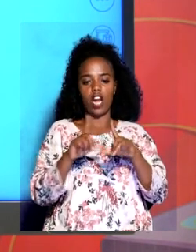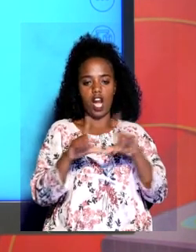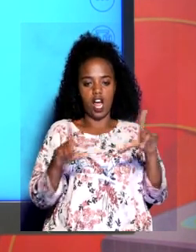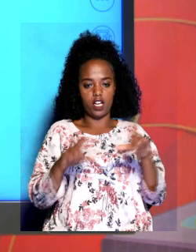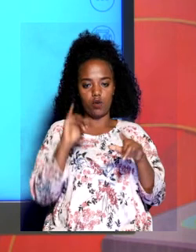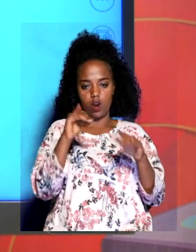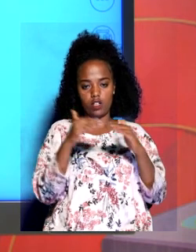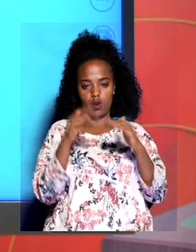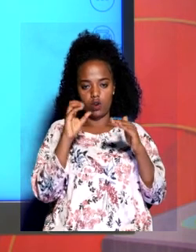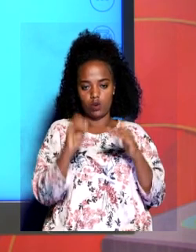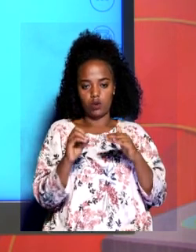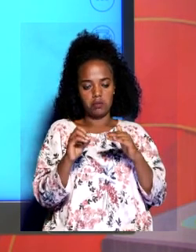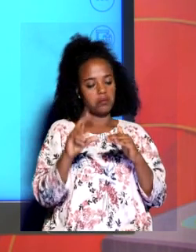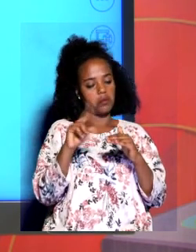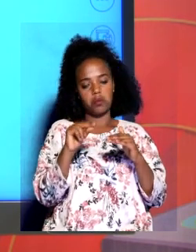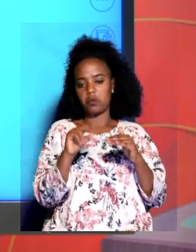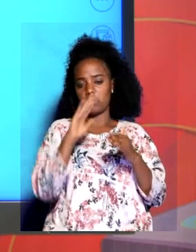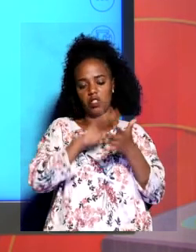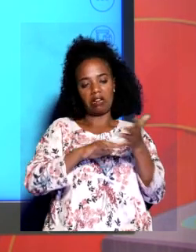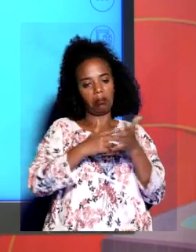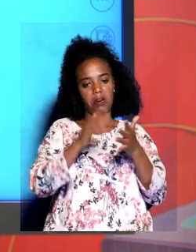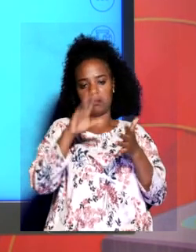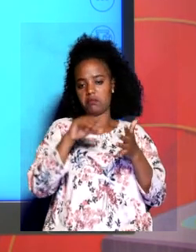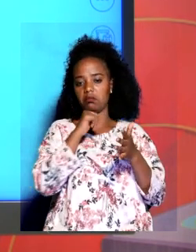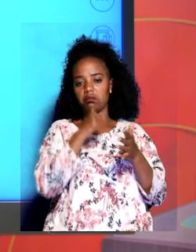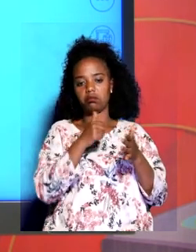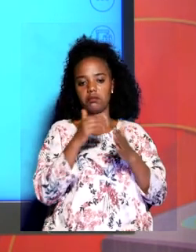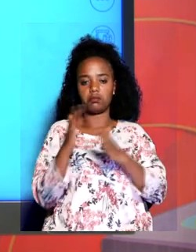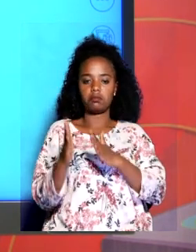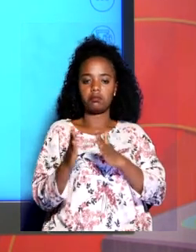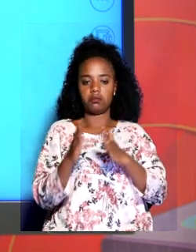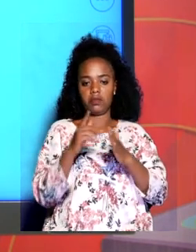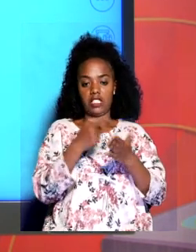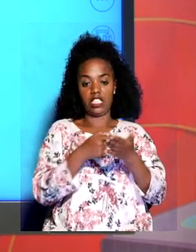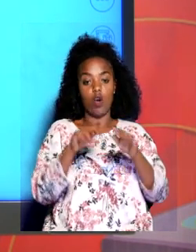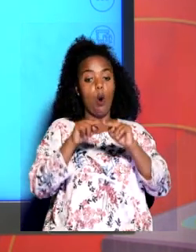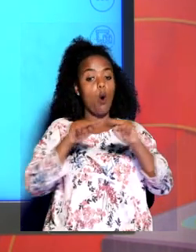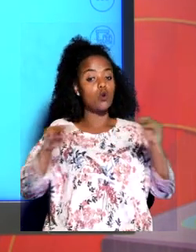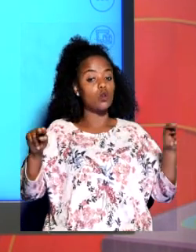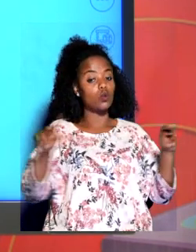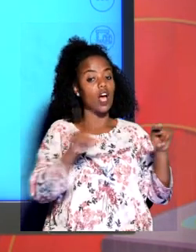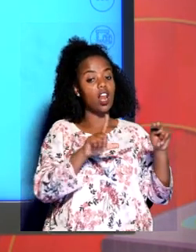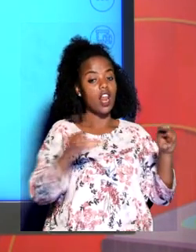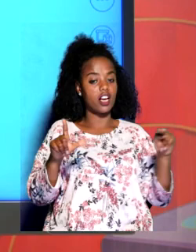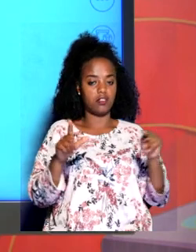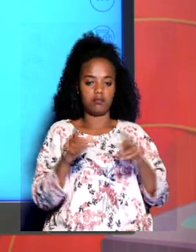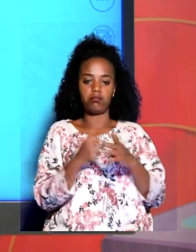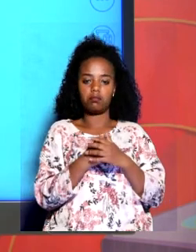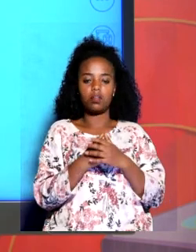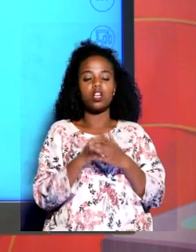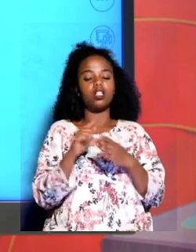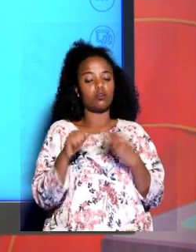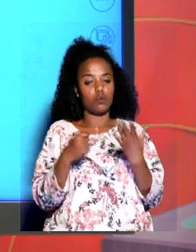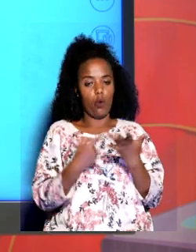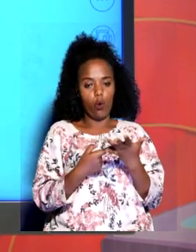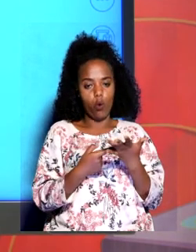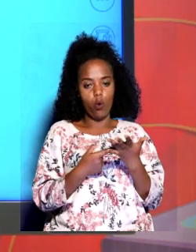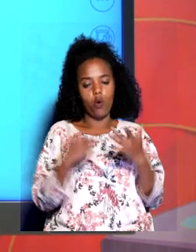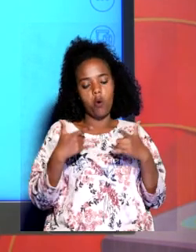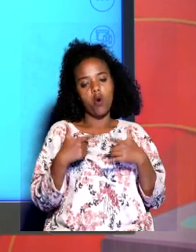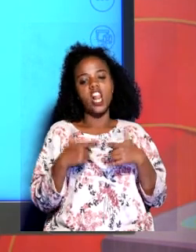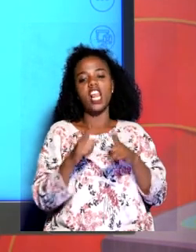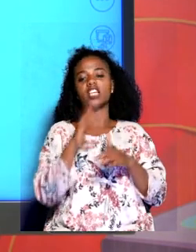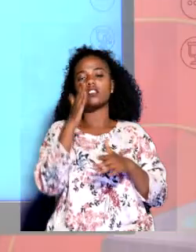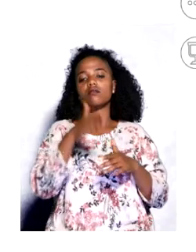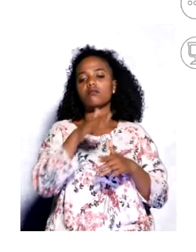0. For this also, no need of drawing, just preparing it here, because this is horizontal line passing through the origin. So let's draw the